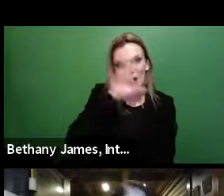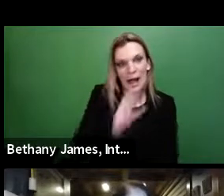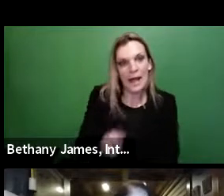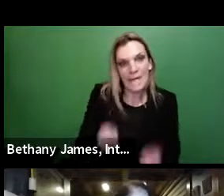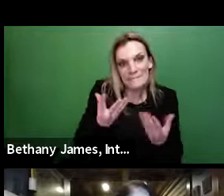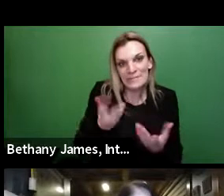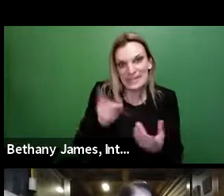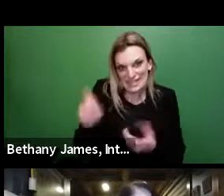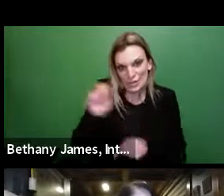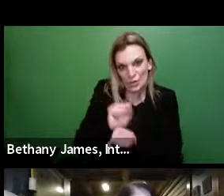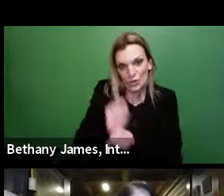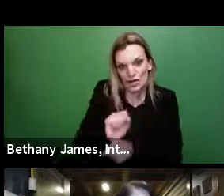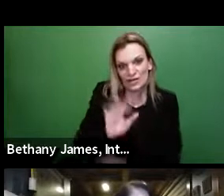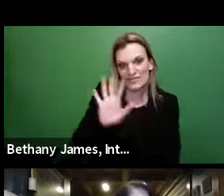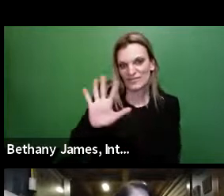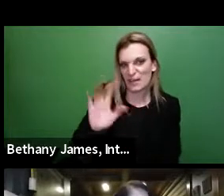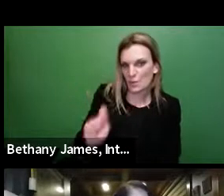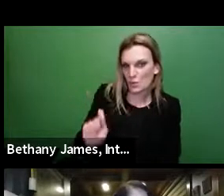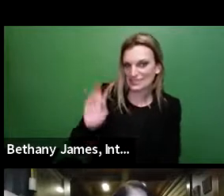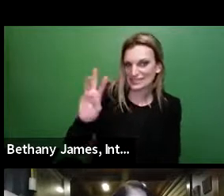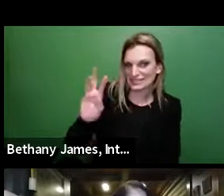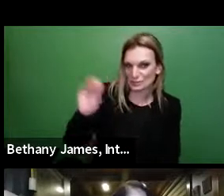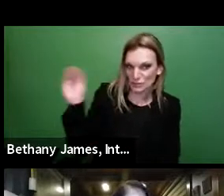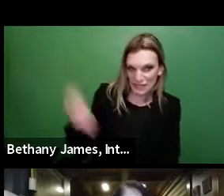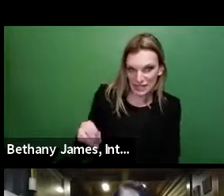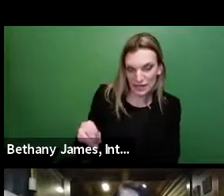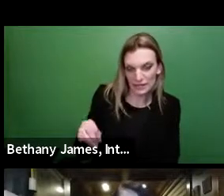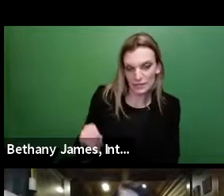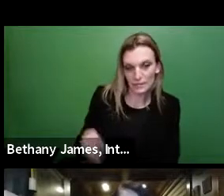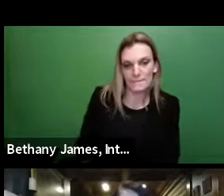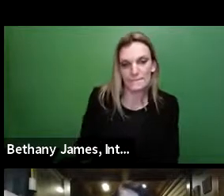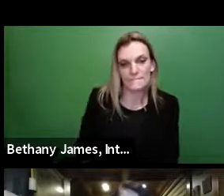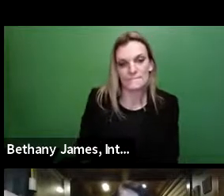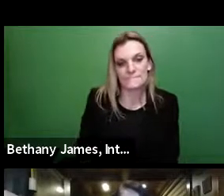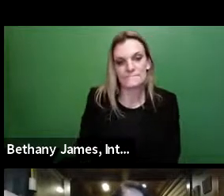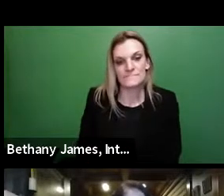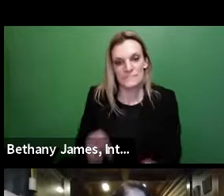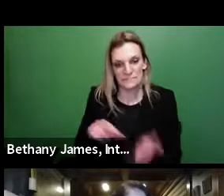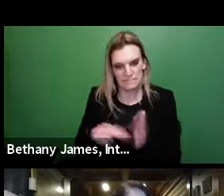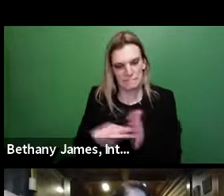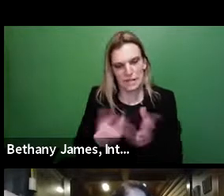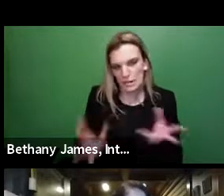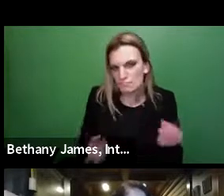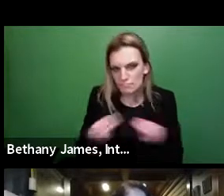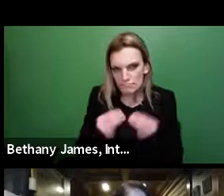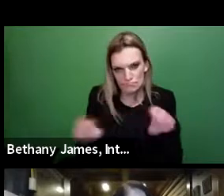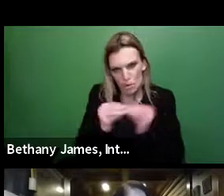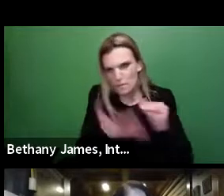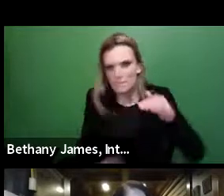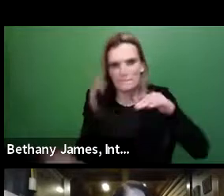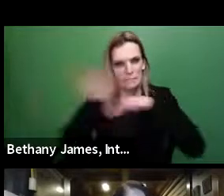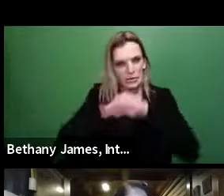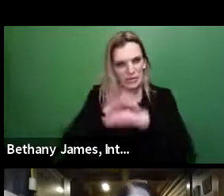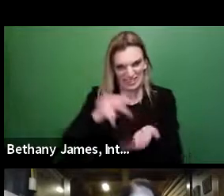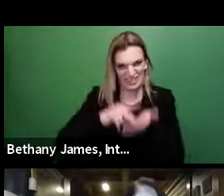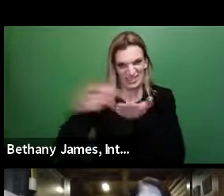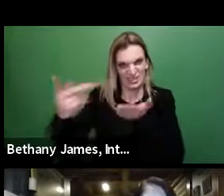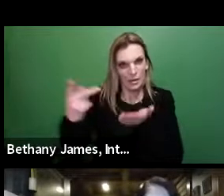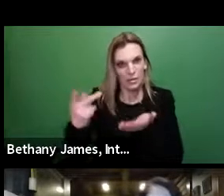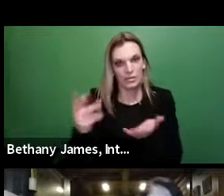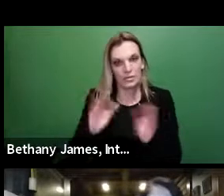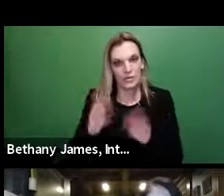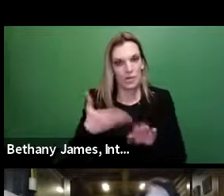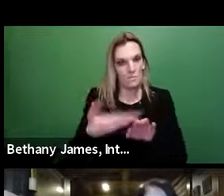at 5.6%, which is double the pre-pandemic rate of 2.8%.